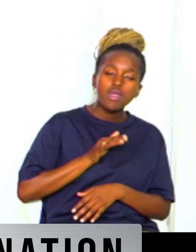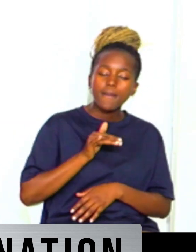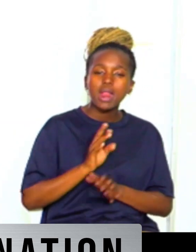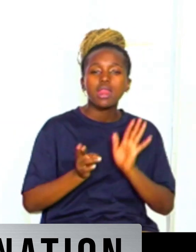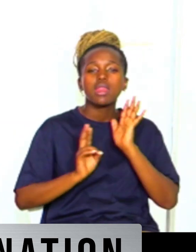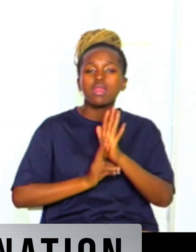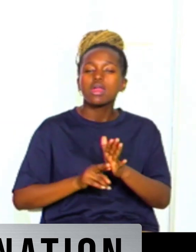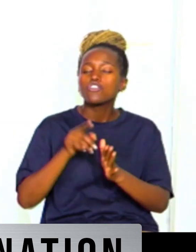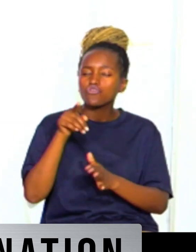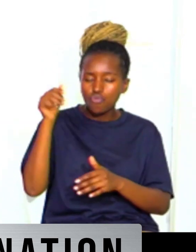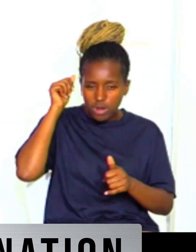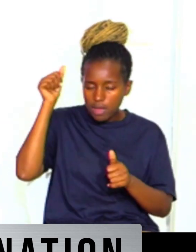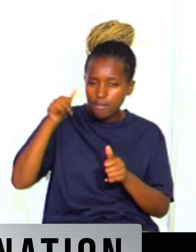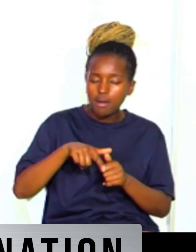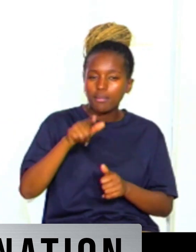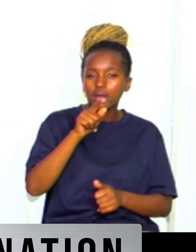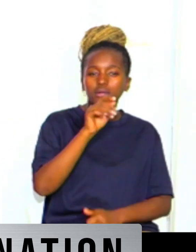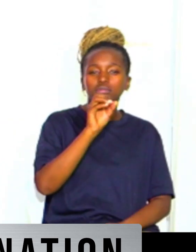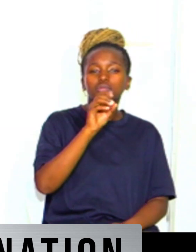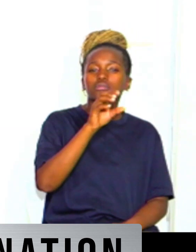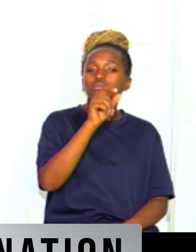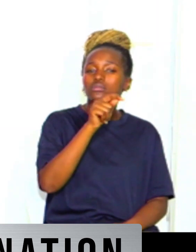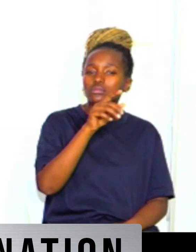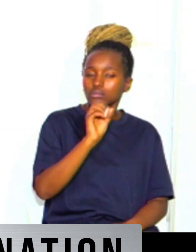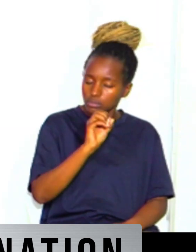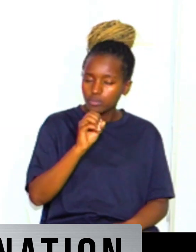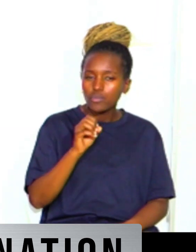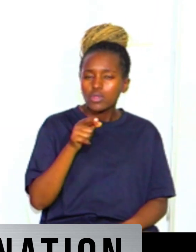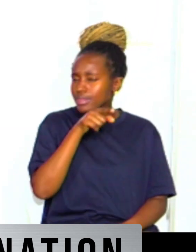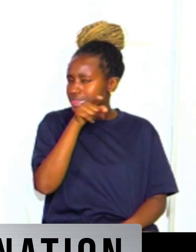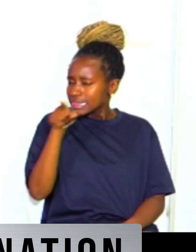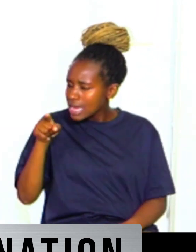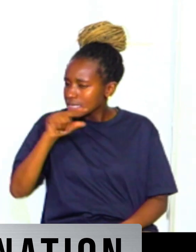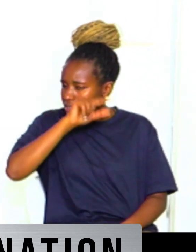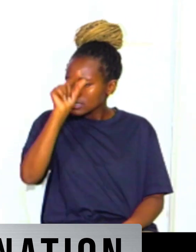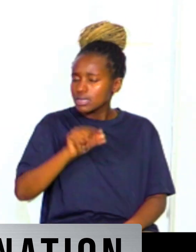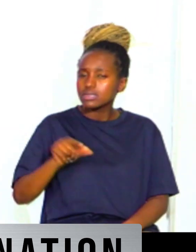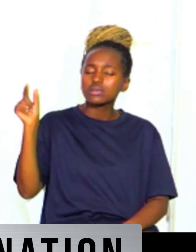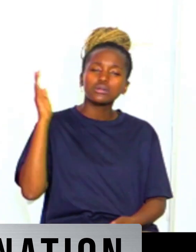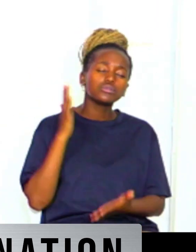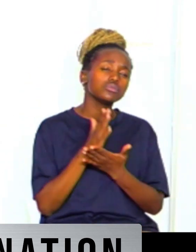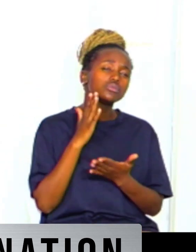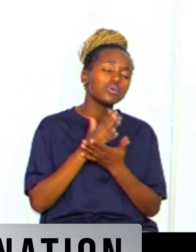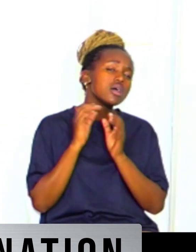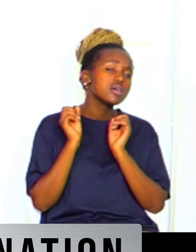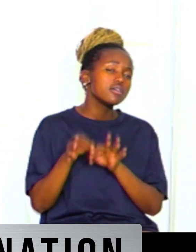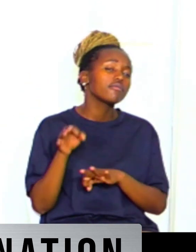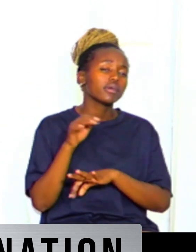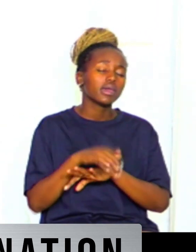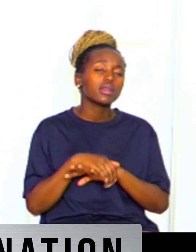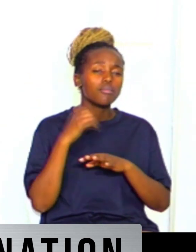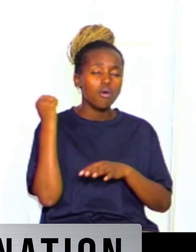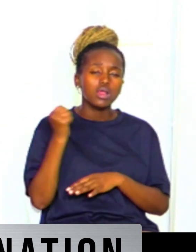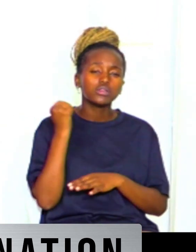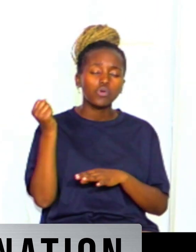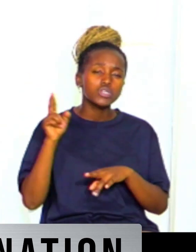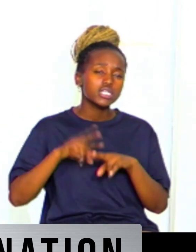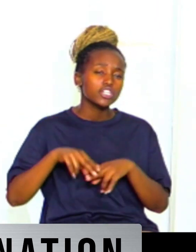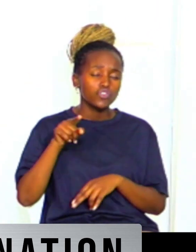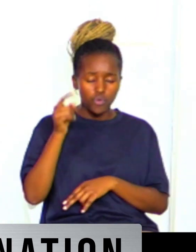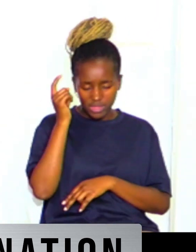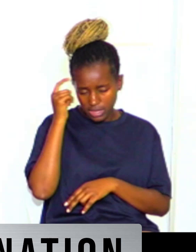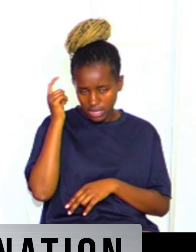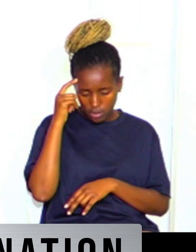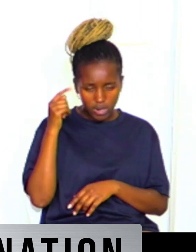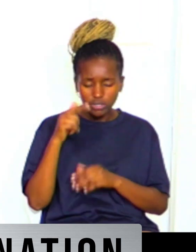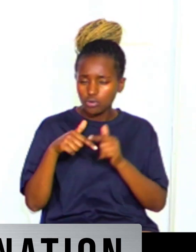remember Toto. Yes. Now you're Tukao. Yeah. Are you not seeing whatever has been happening? You know what has been happening.